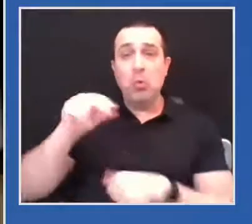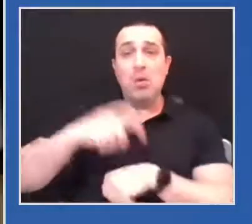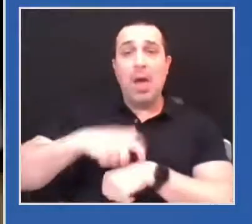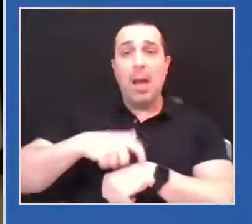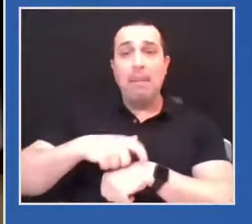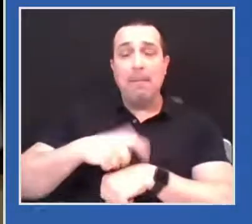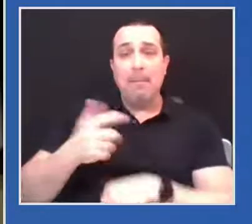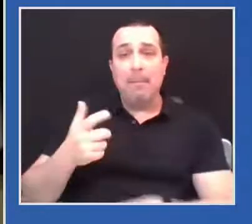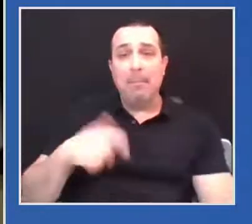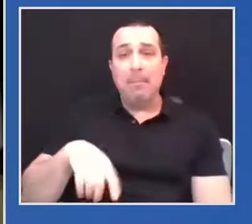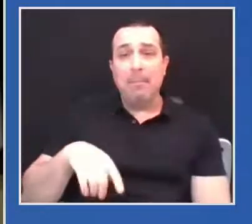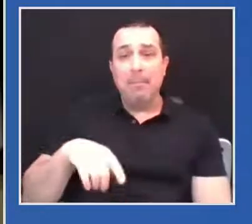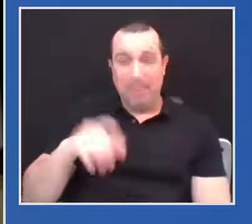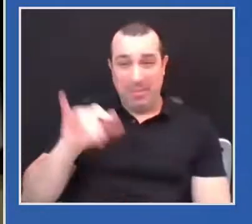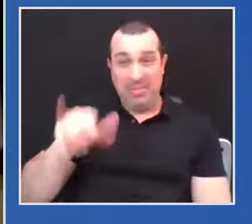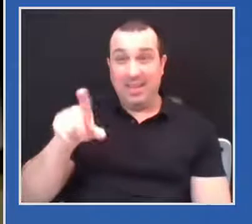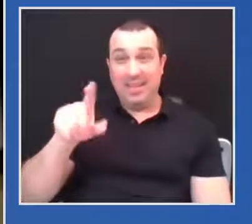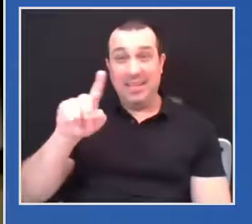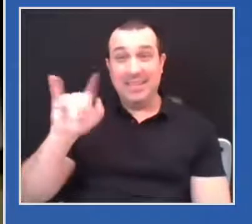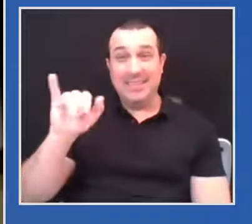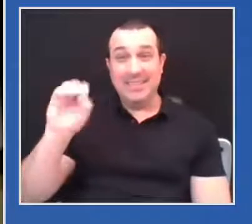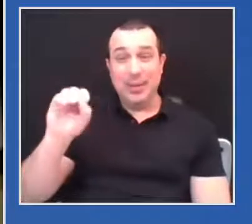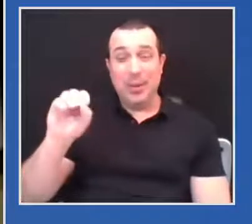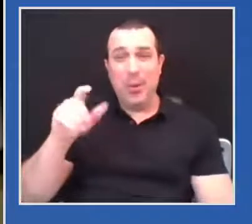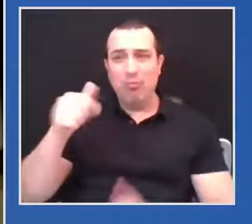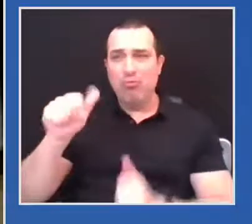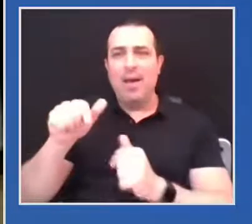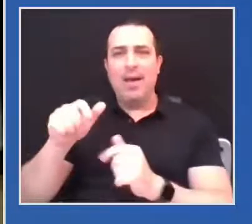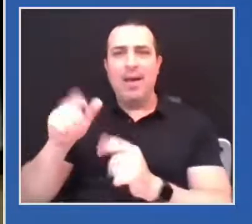try to convince a famous journalist to write something good about him.